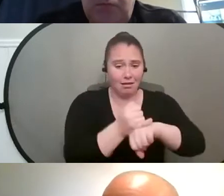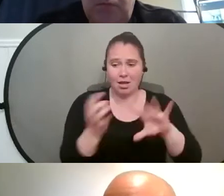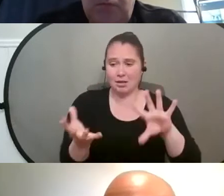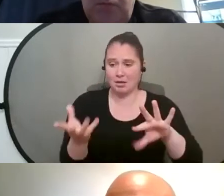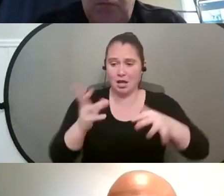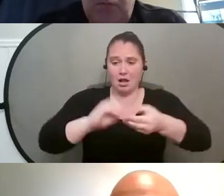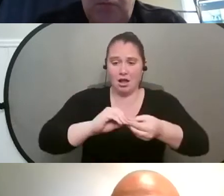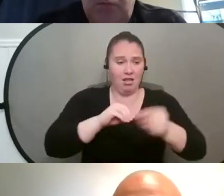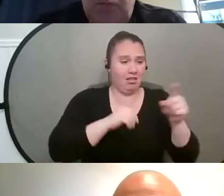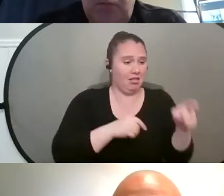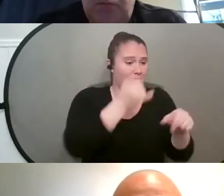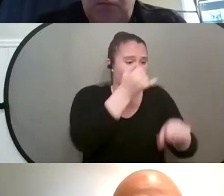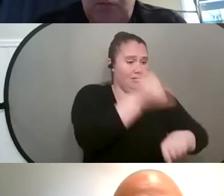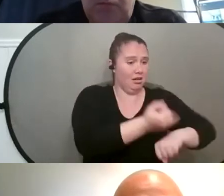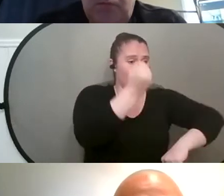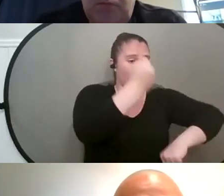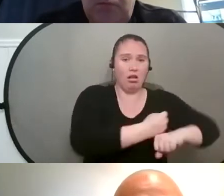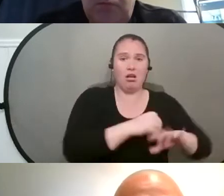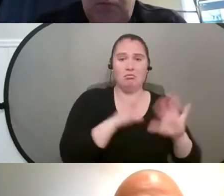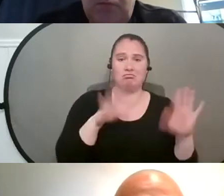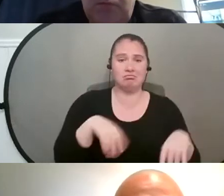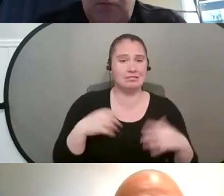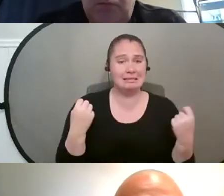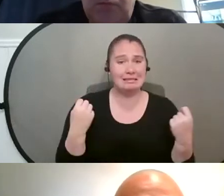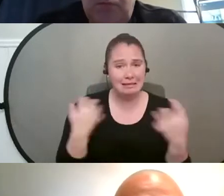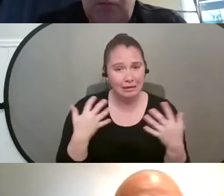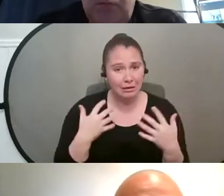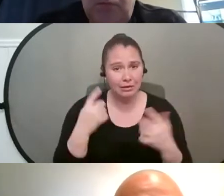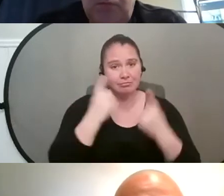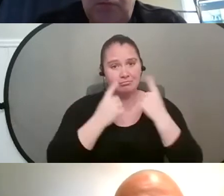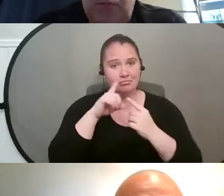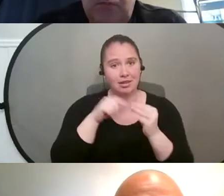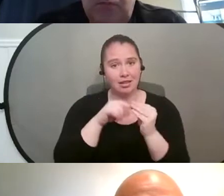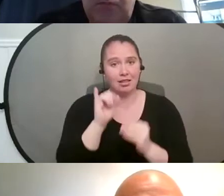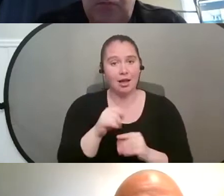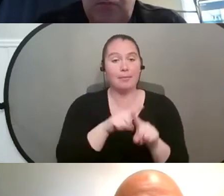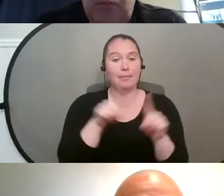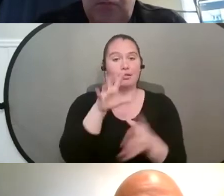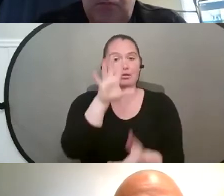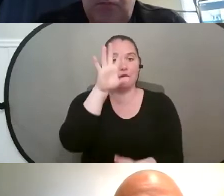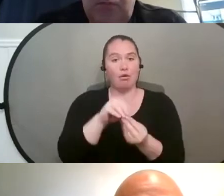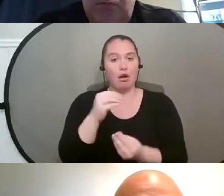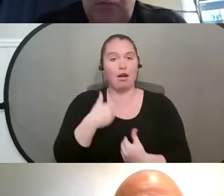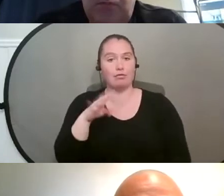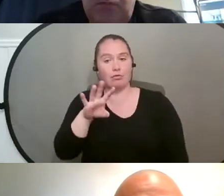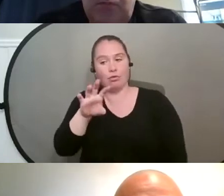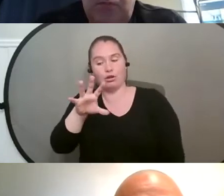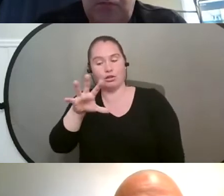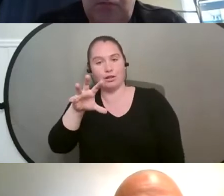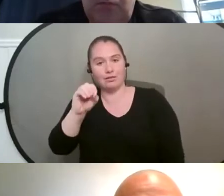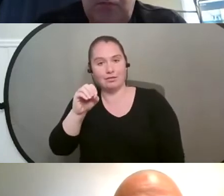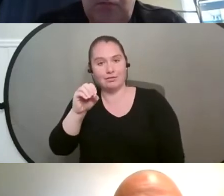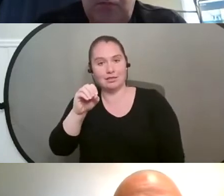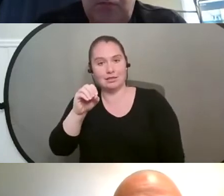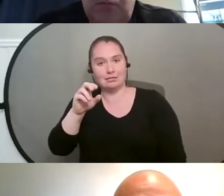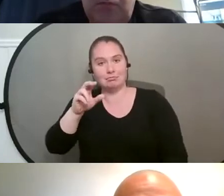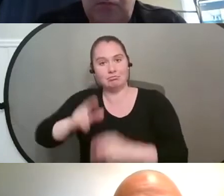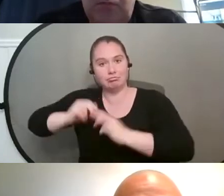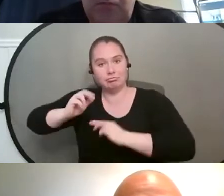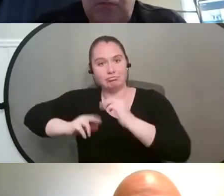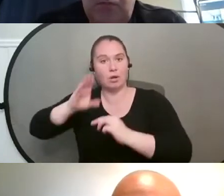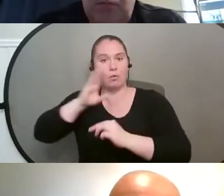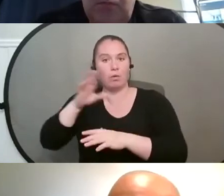But to me, I know that they were saying that there's like 450 lots that are pending to be built over there in the South